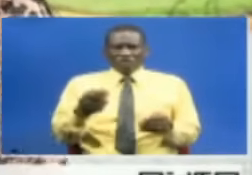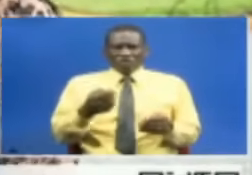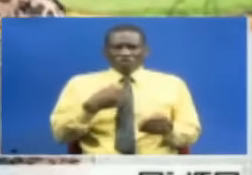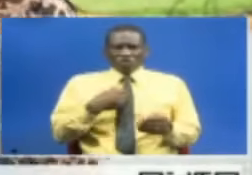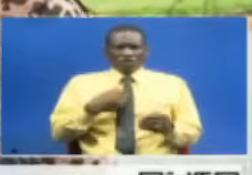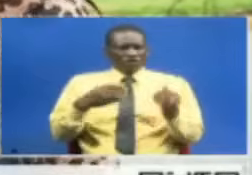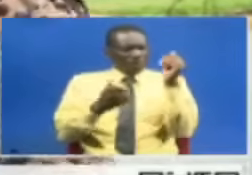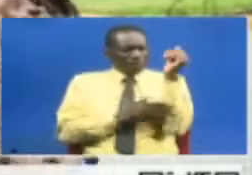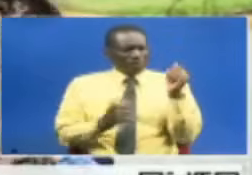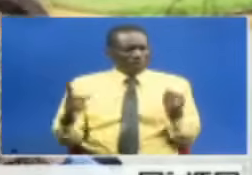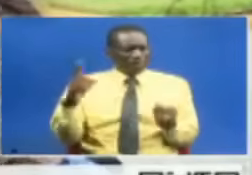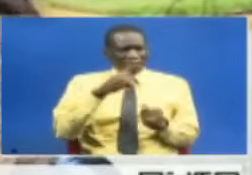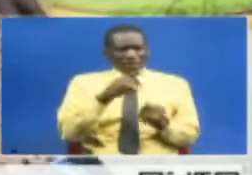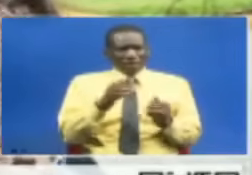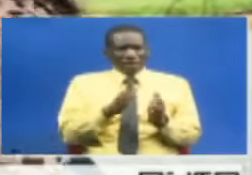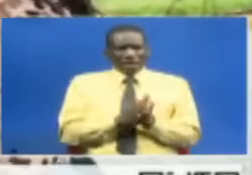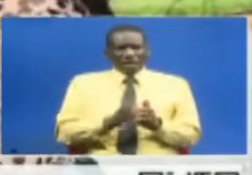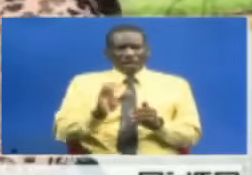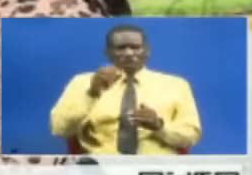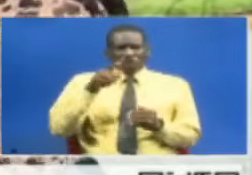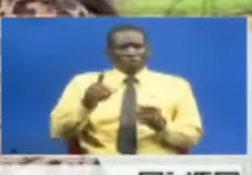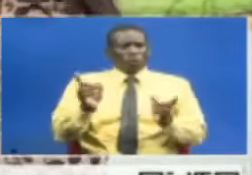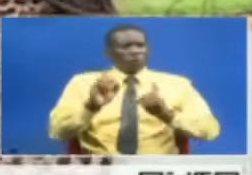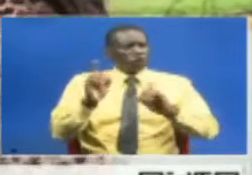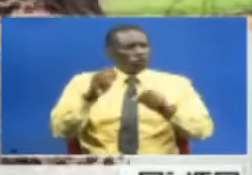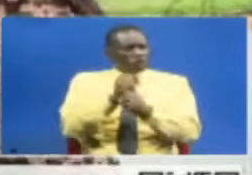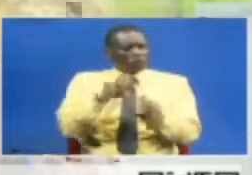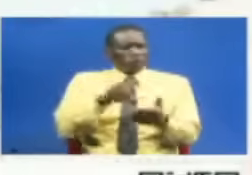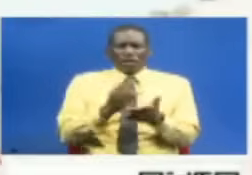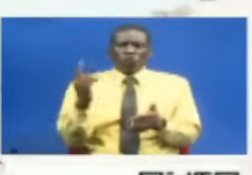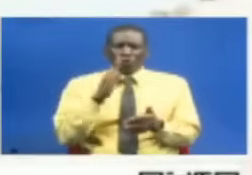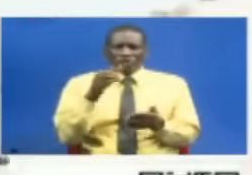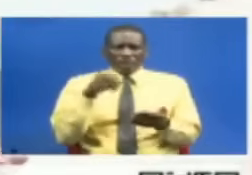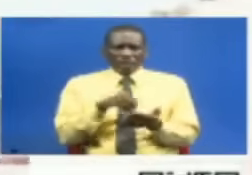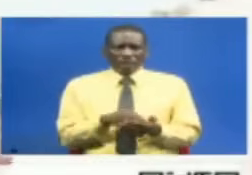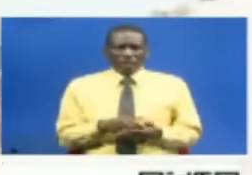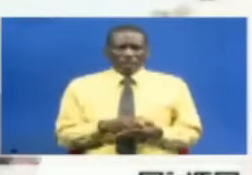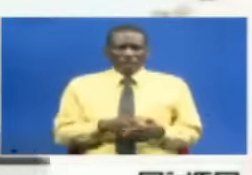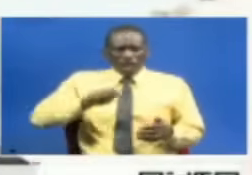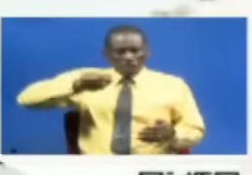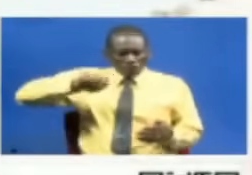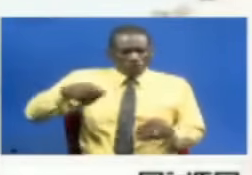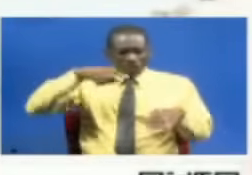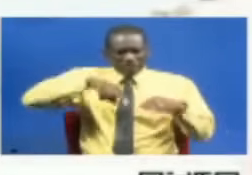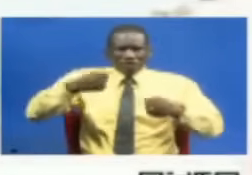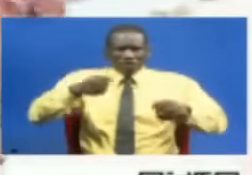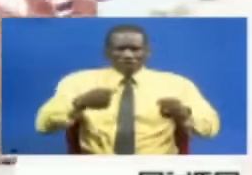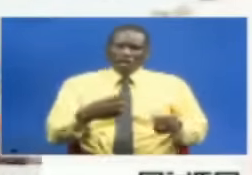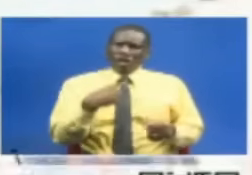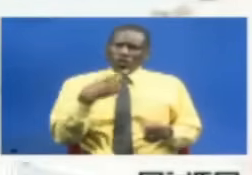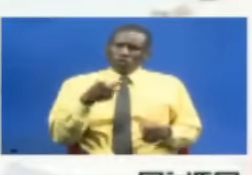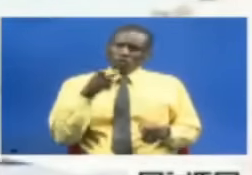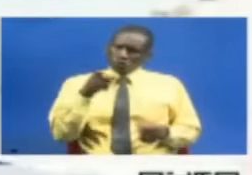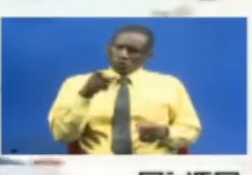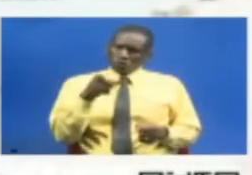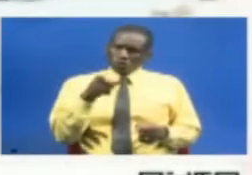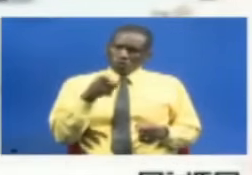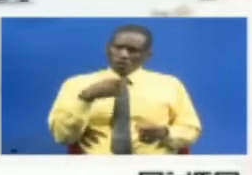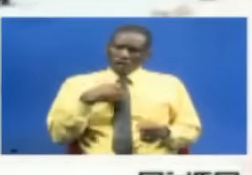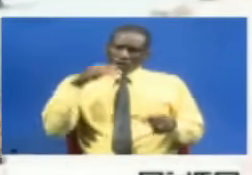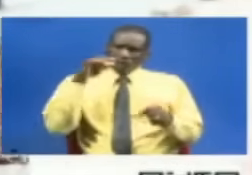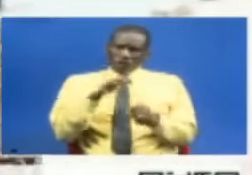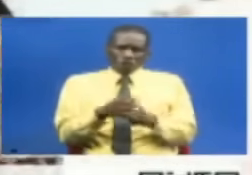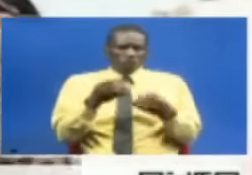day and a cop was not going to make it worse. I locked him inside of my car, nikamwambia, I have a lot of free